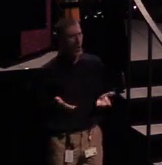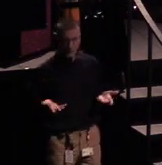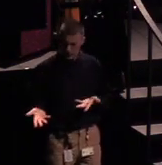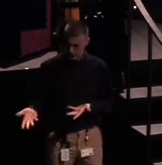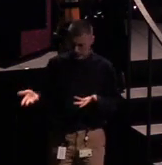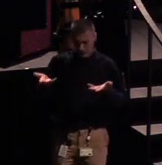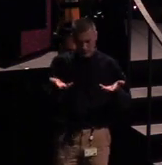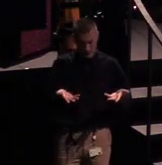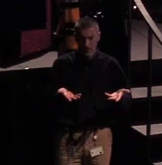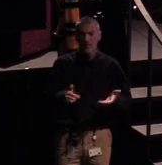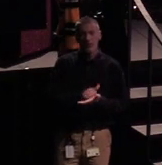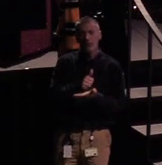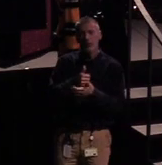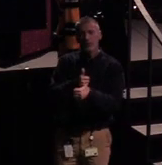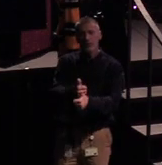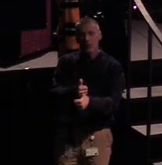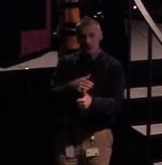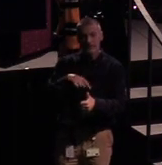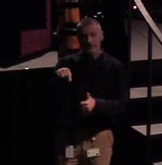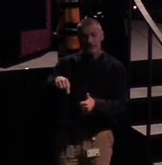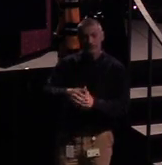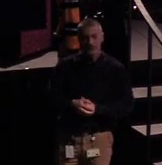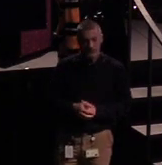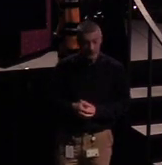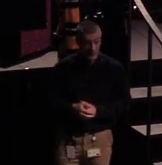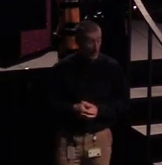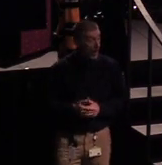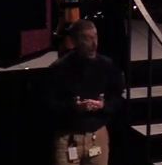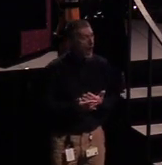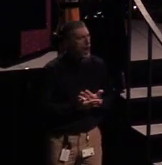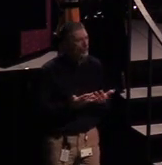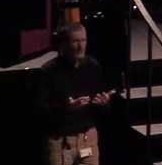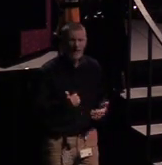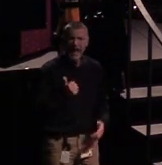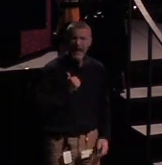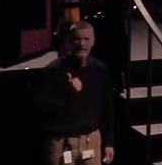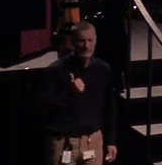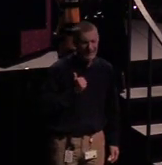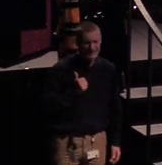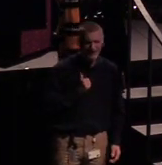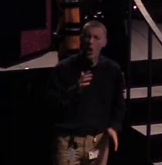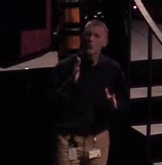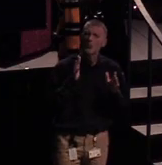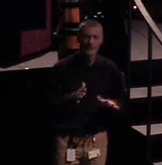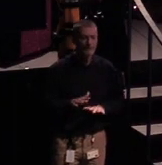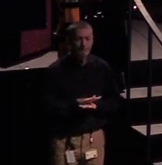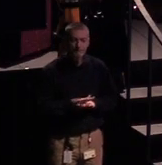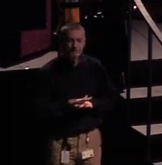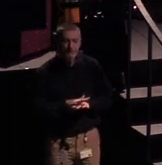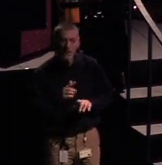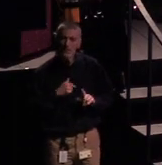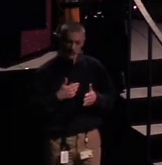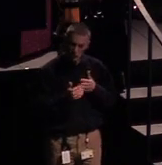there is a lot of expectation from very young actually that you that you mask that you can seal that you adjust